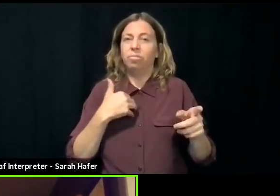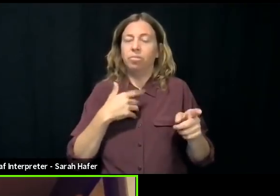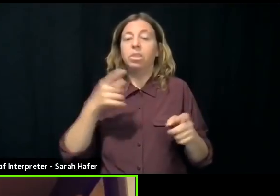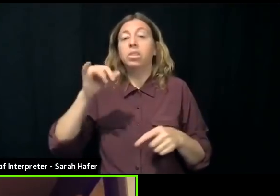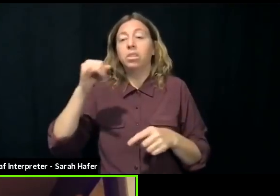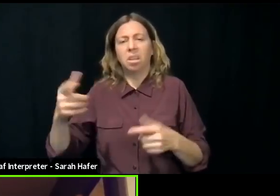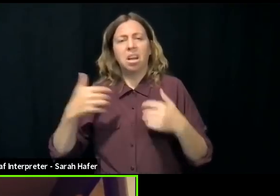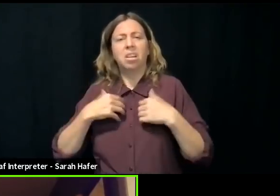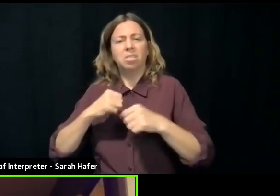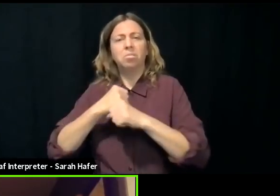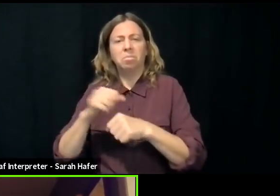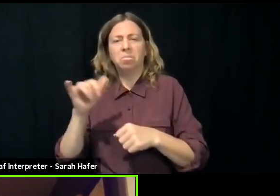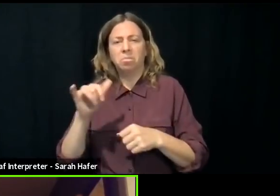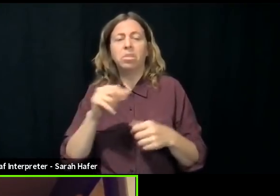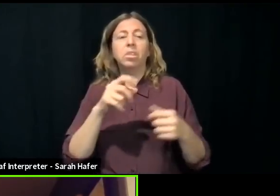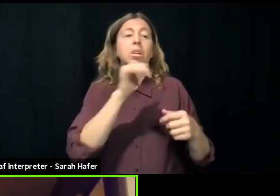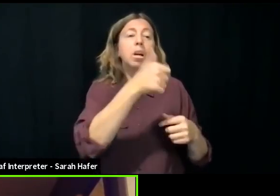protected.